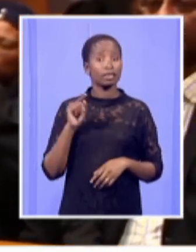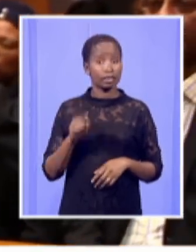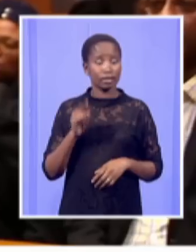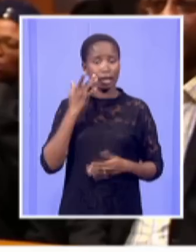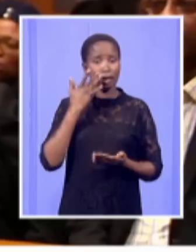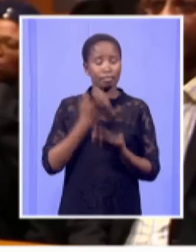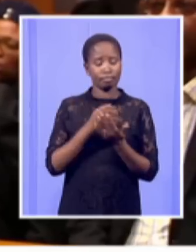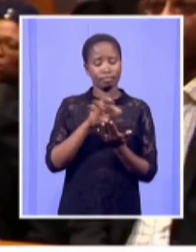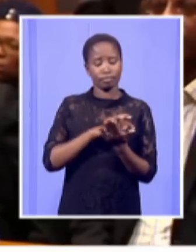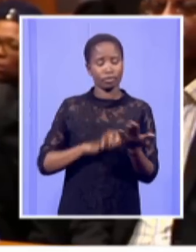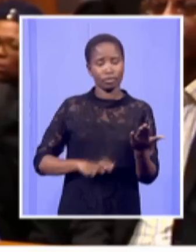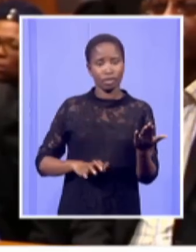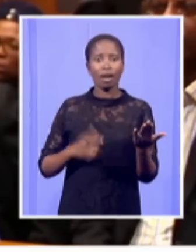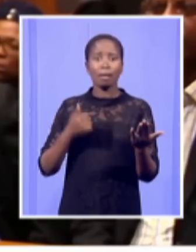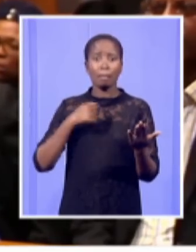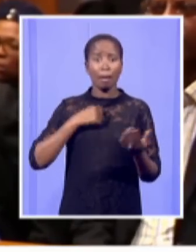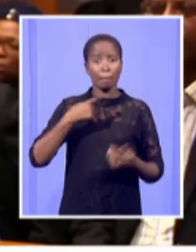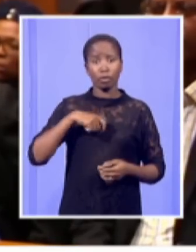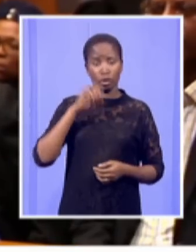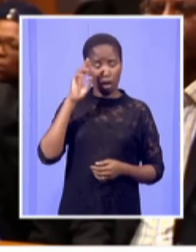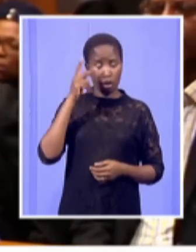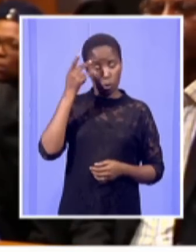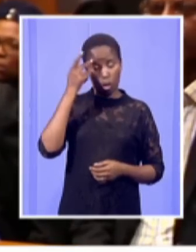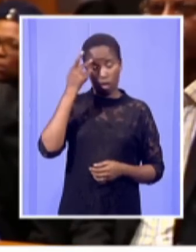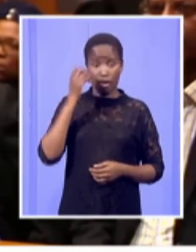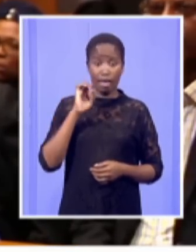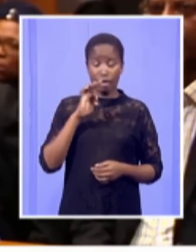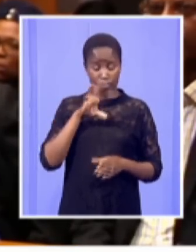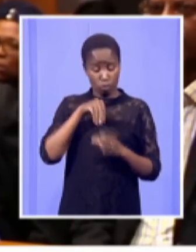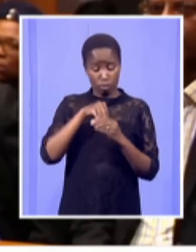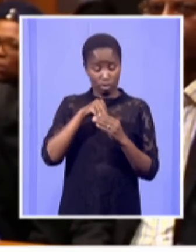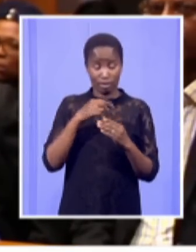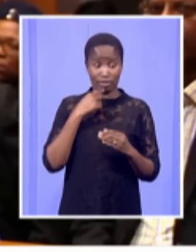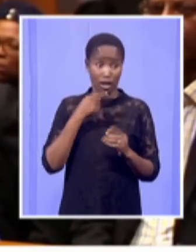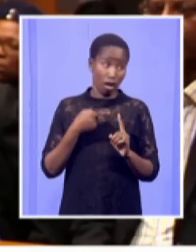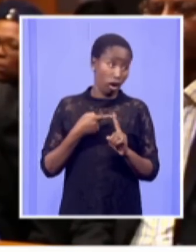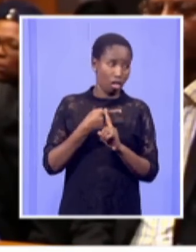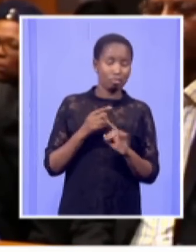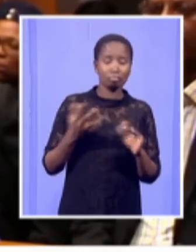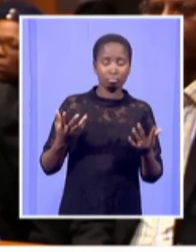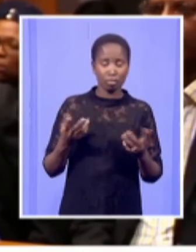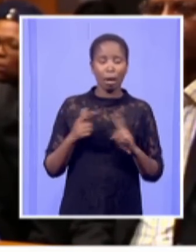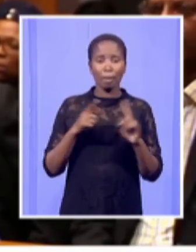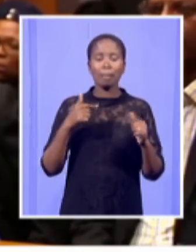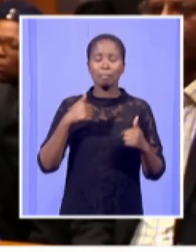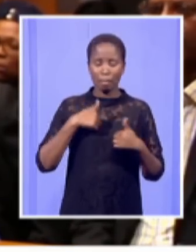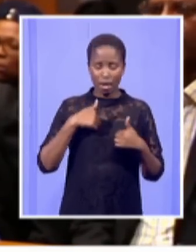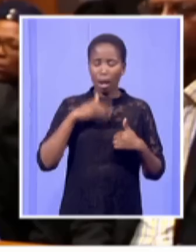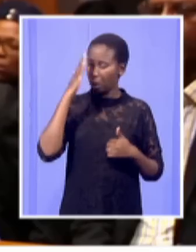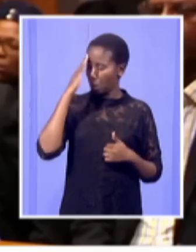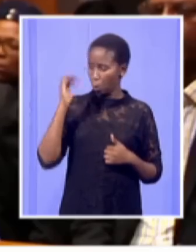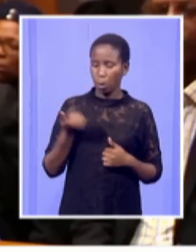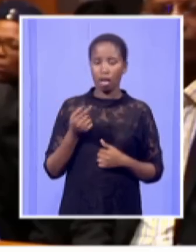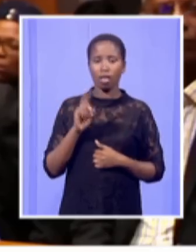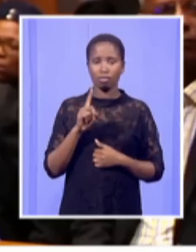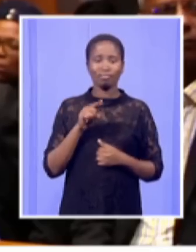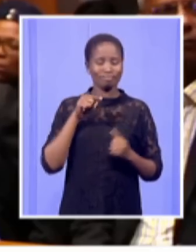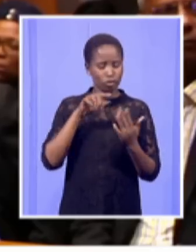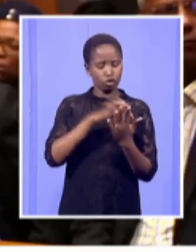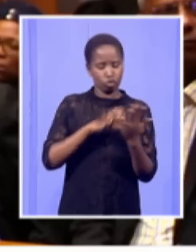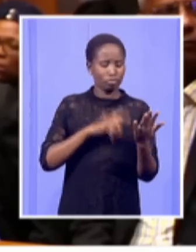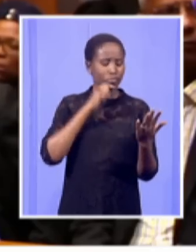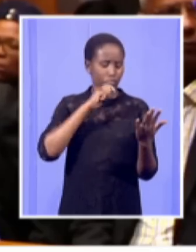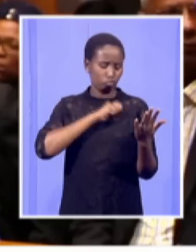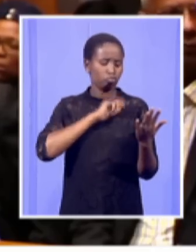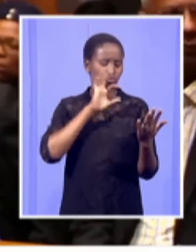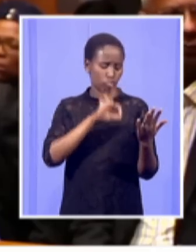fall within my personal knowledge unless the context indicates otherwise, and are to the best of my knowledge both true and correct. I'm a